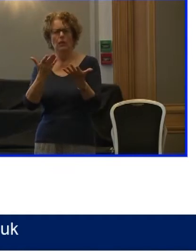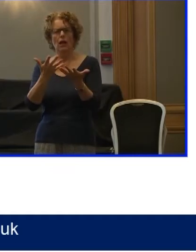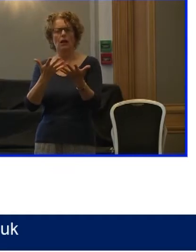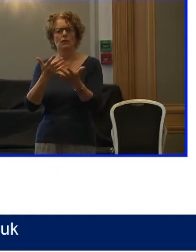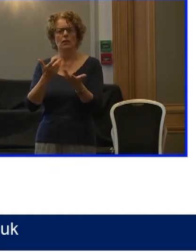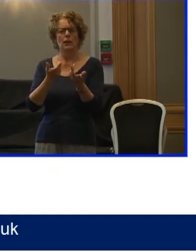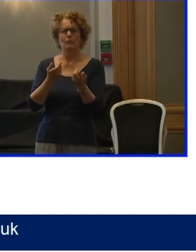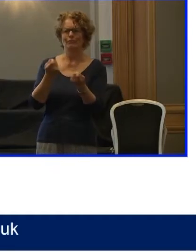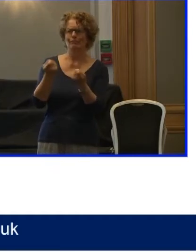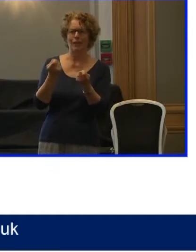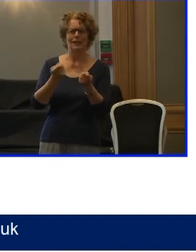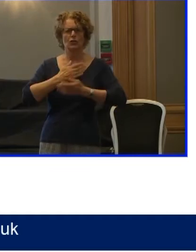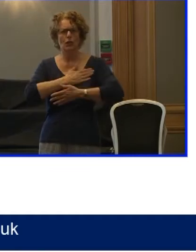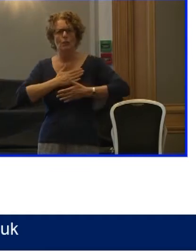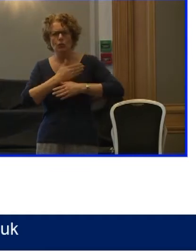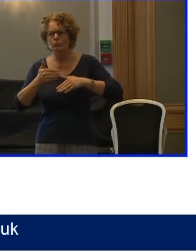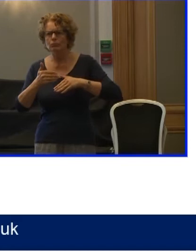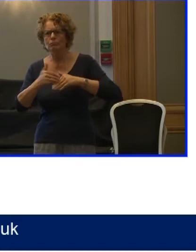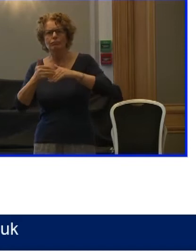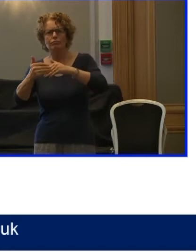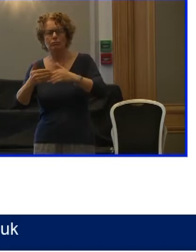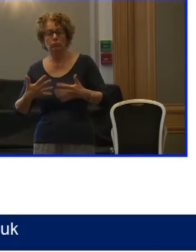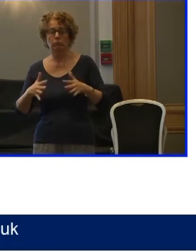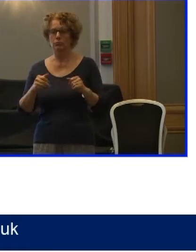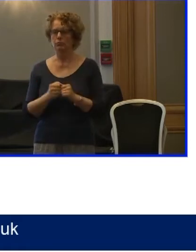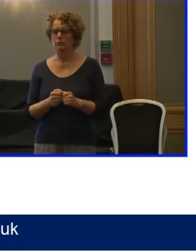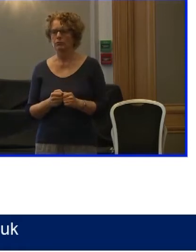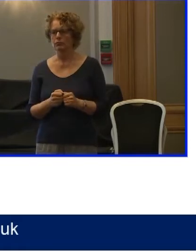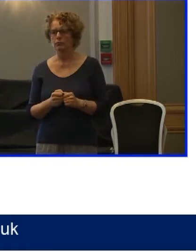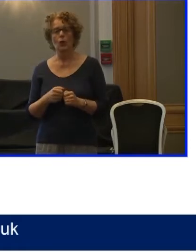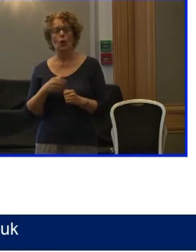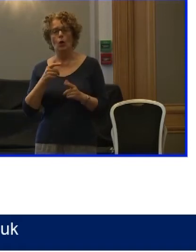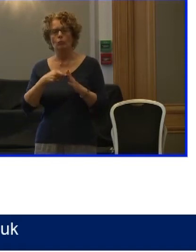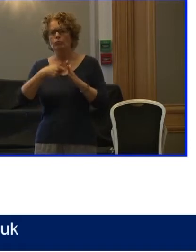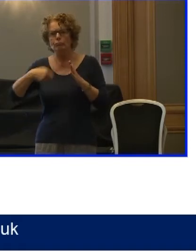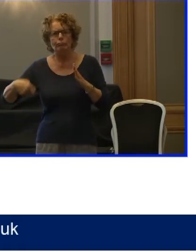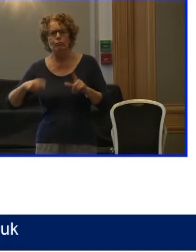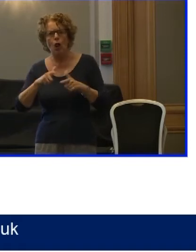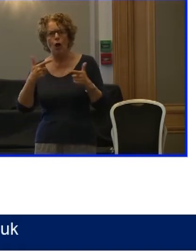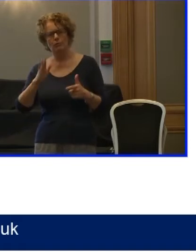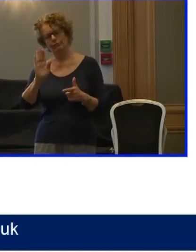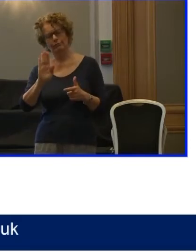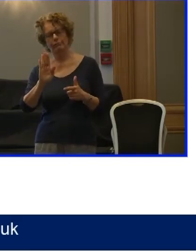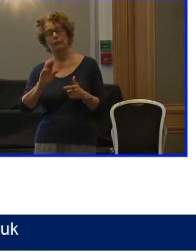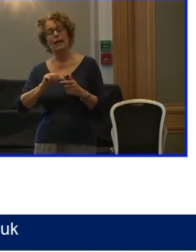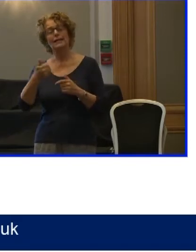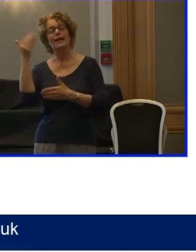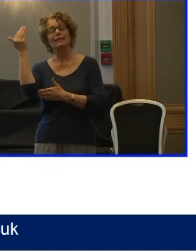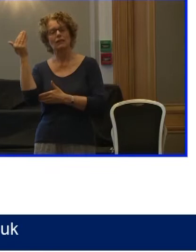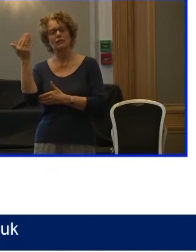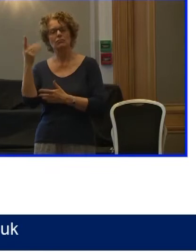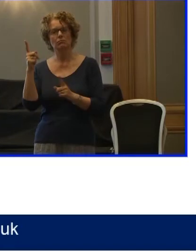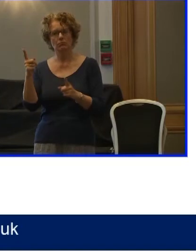manage the emotional impacts of living with these conditions. I'm not going to talk too much about this, as it is covered in the next session by a brilliant